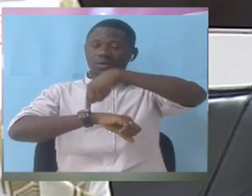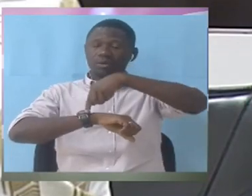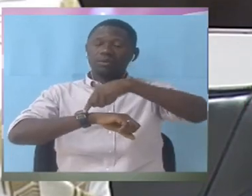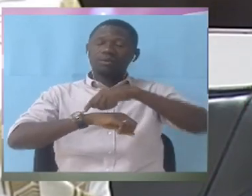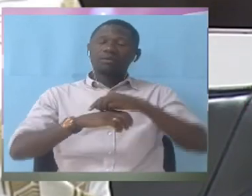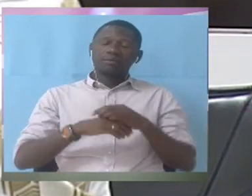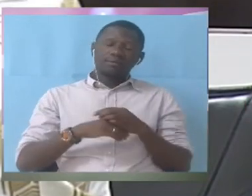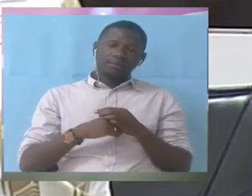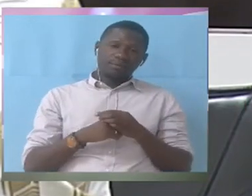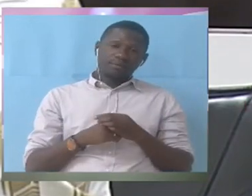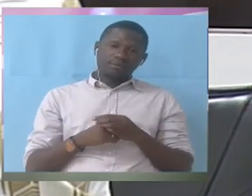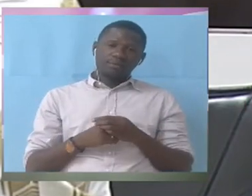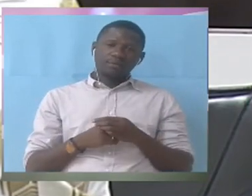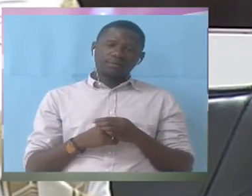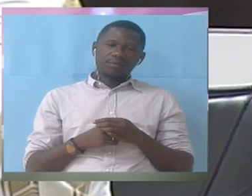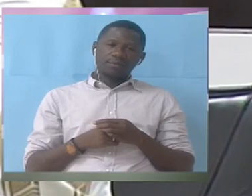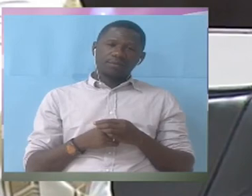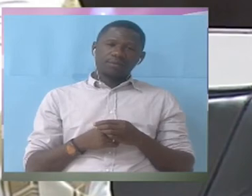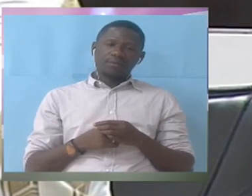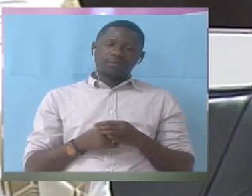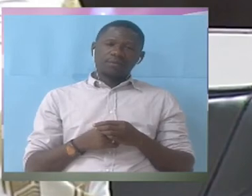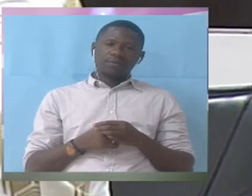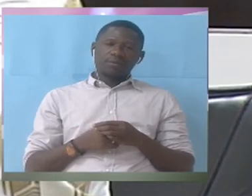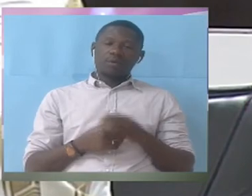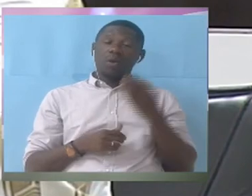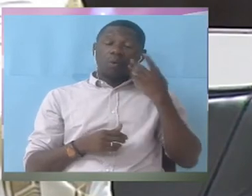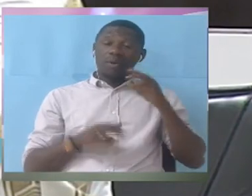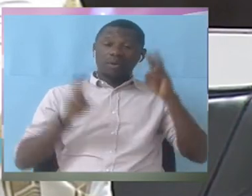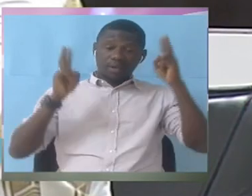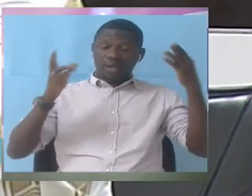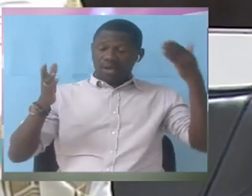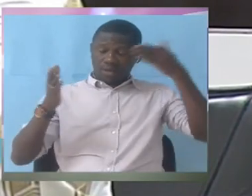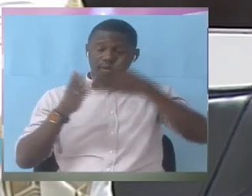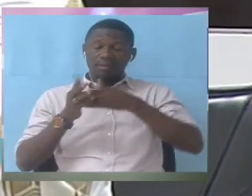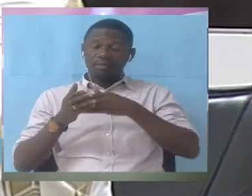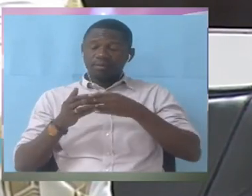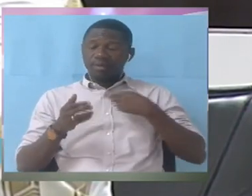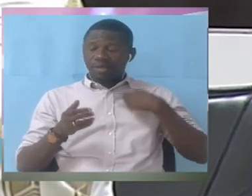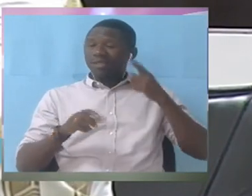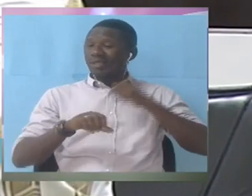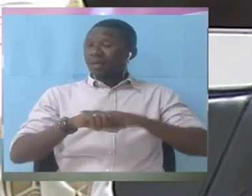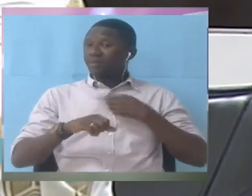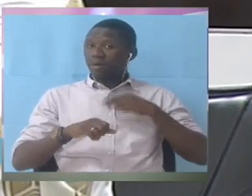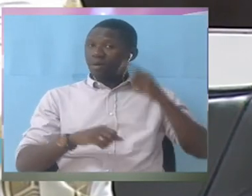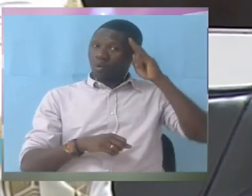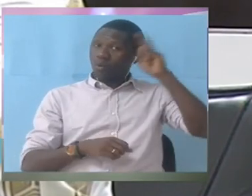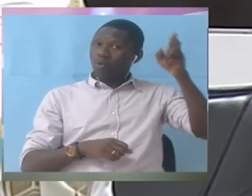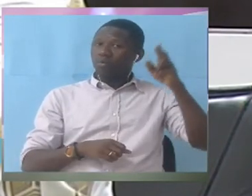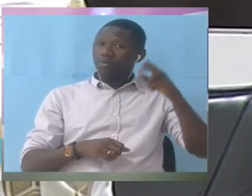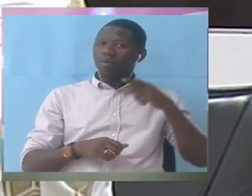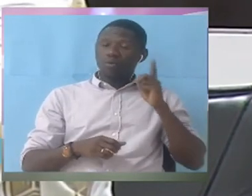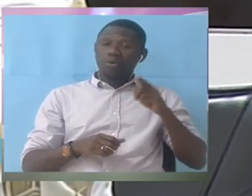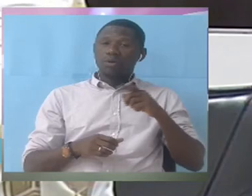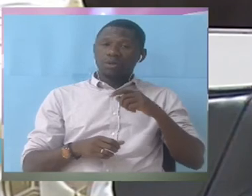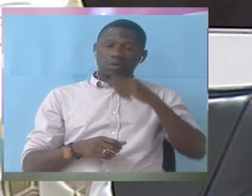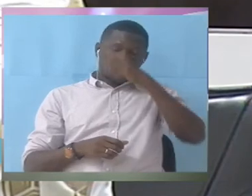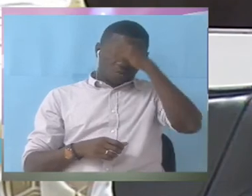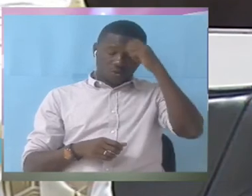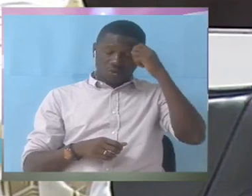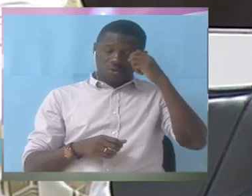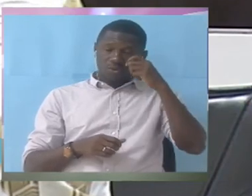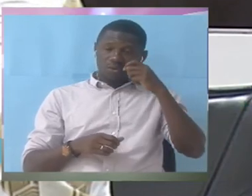When he got there, I wasn't there because I was home already. But the duty officer called me and said, "Look, Dr. Njie, the president is